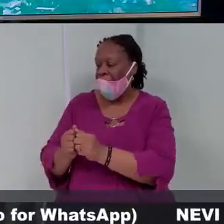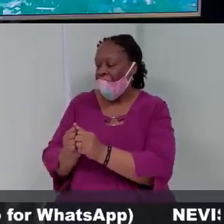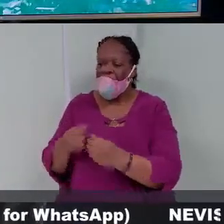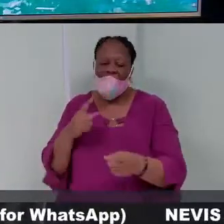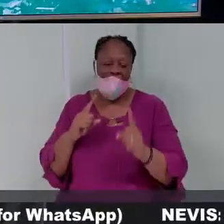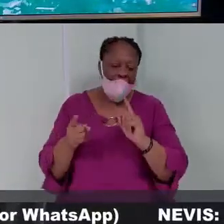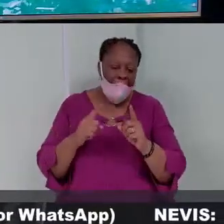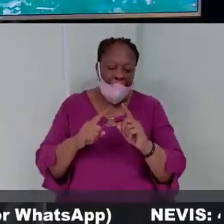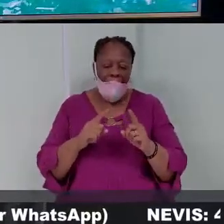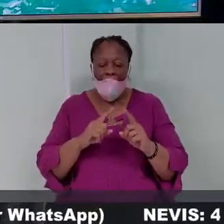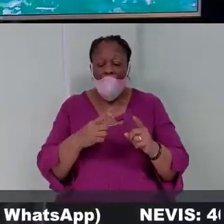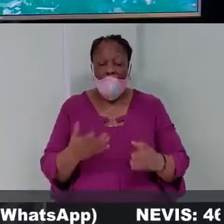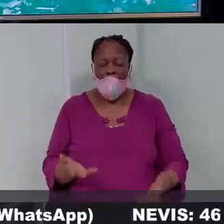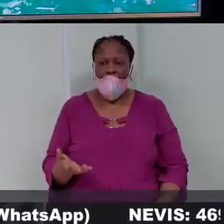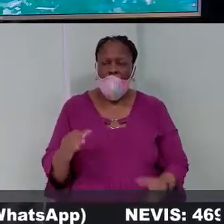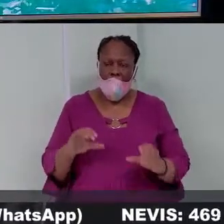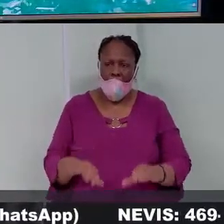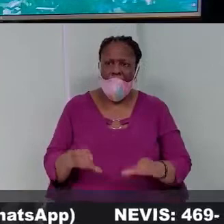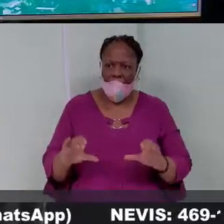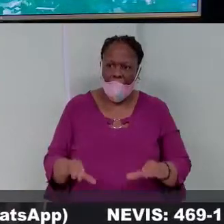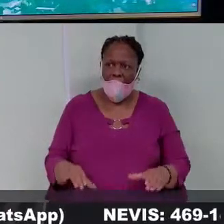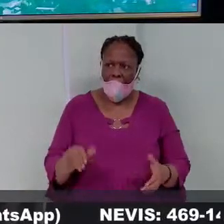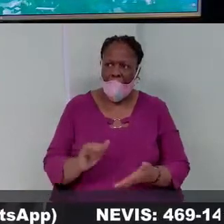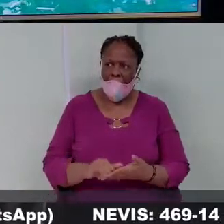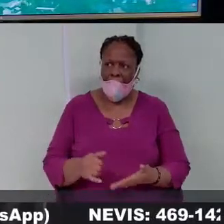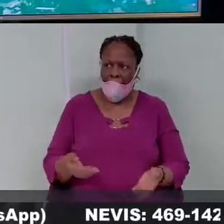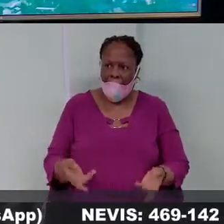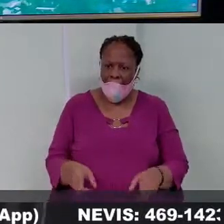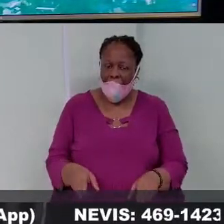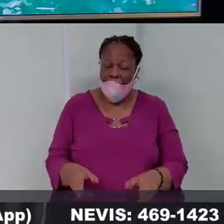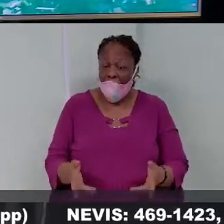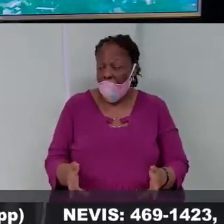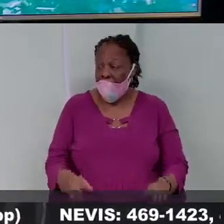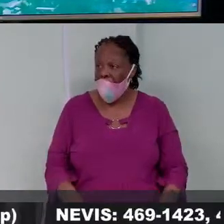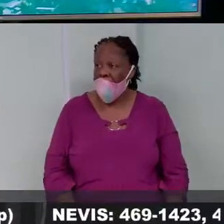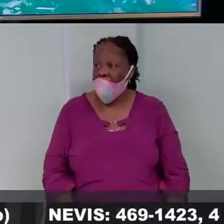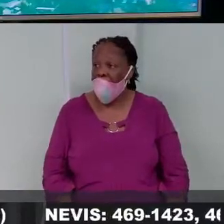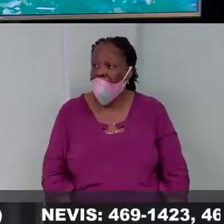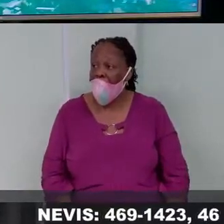All right, so if you are an inbound passenger,